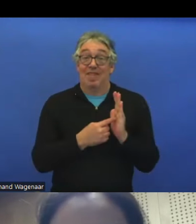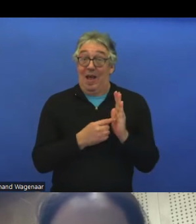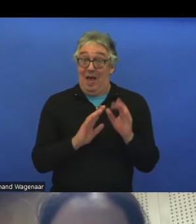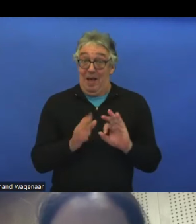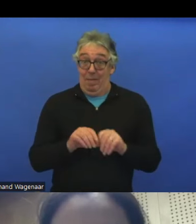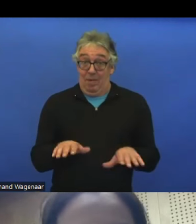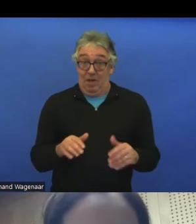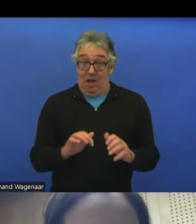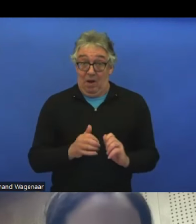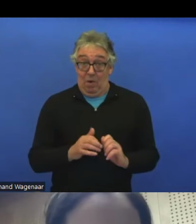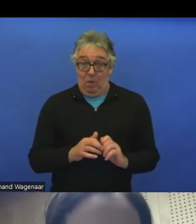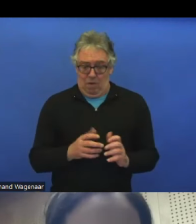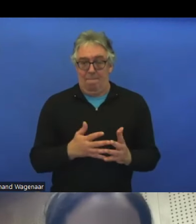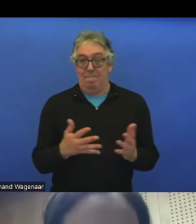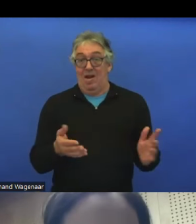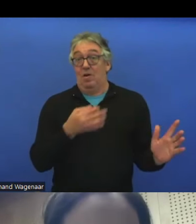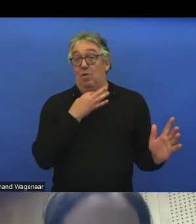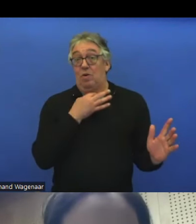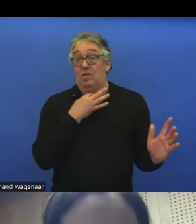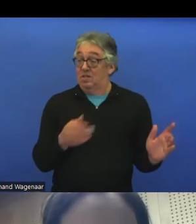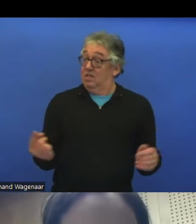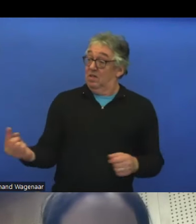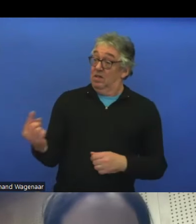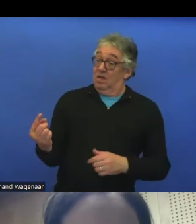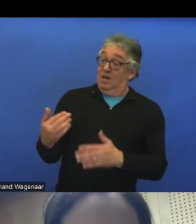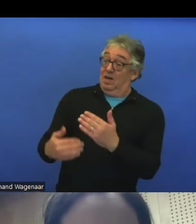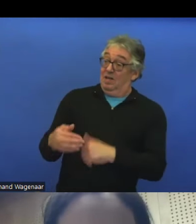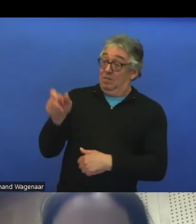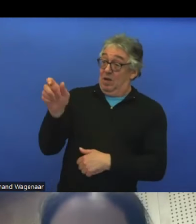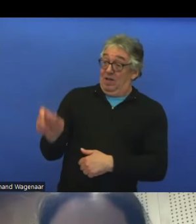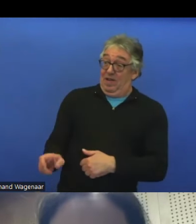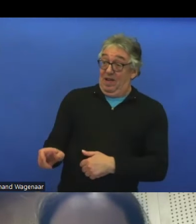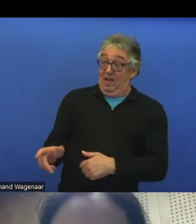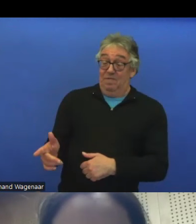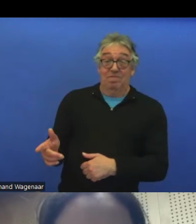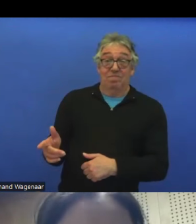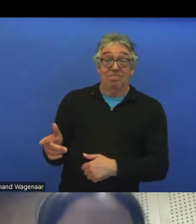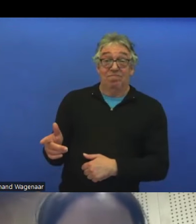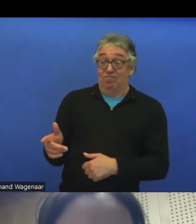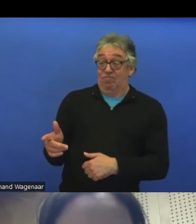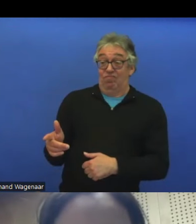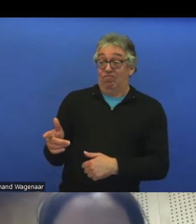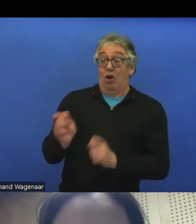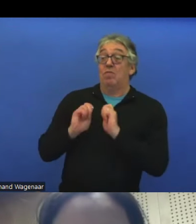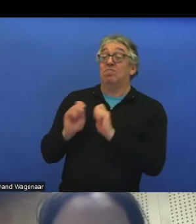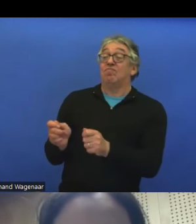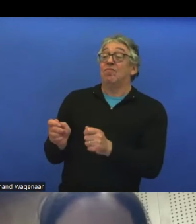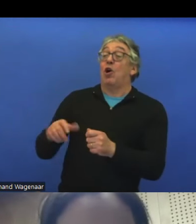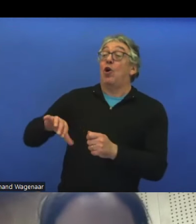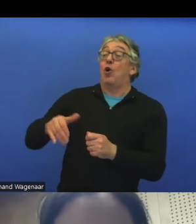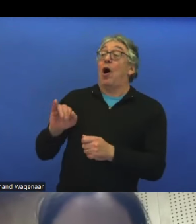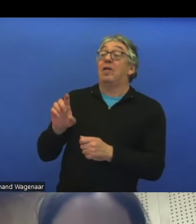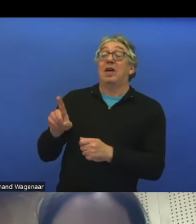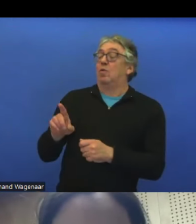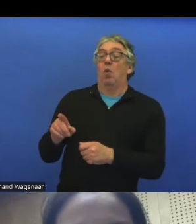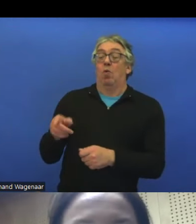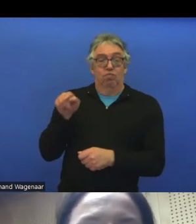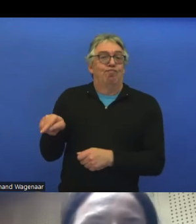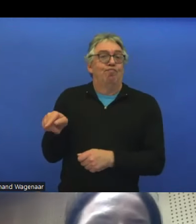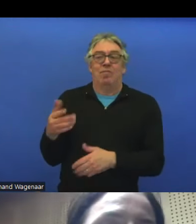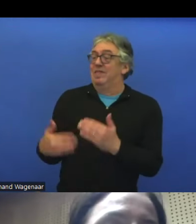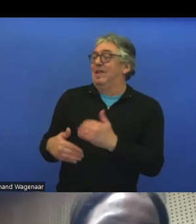that this could lead to exclusion to nationality based on disability